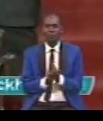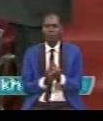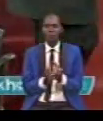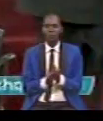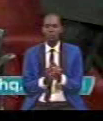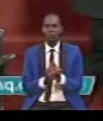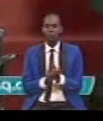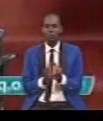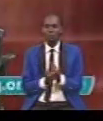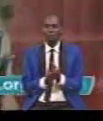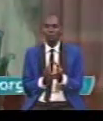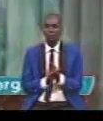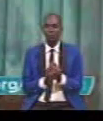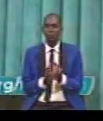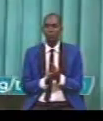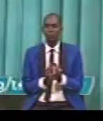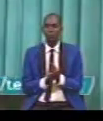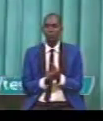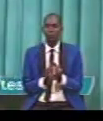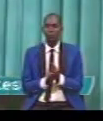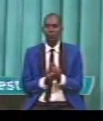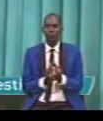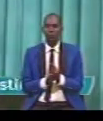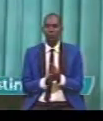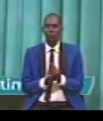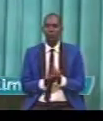Let's be fast so that we can have as many as possible.